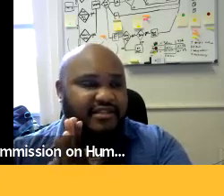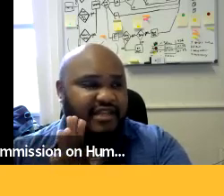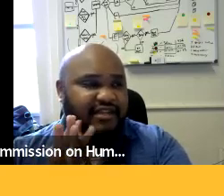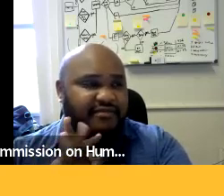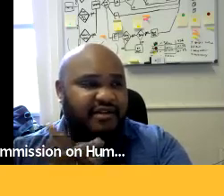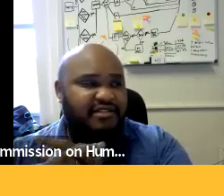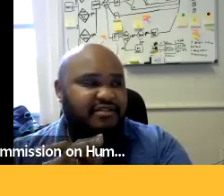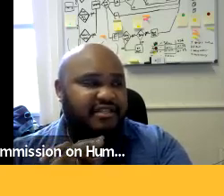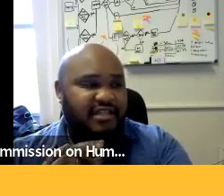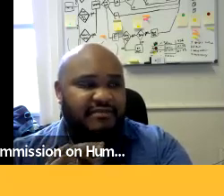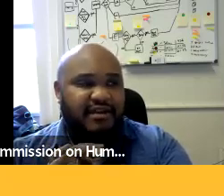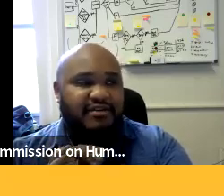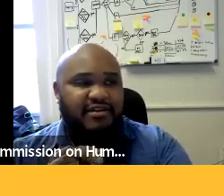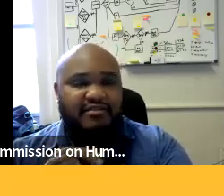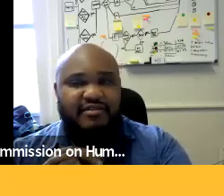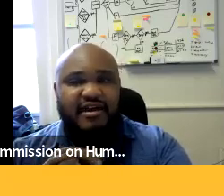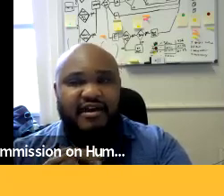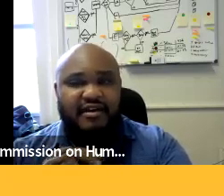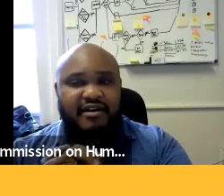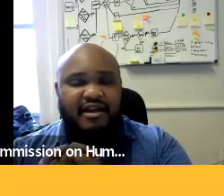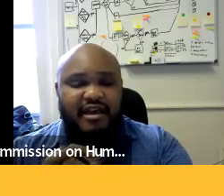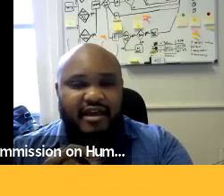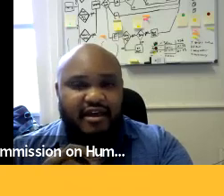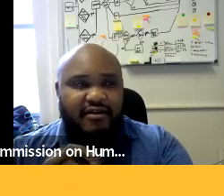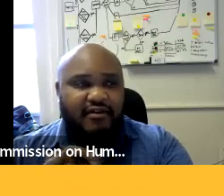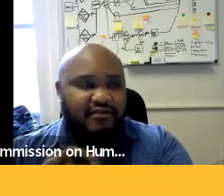to anxiety and depression, trans and non-binary youth are